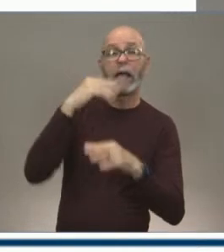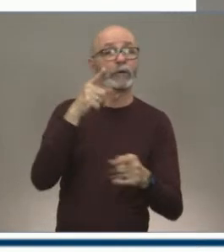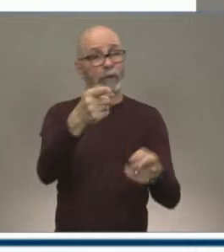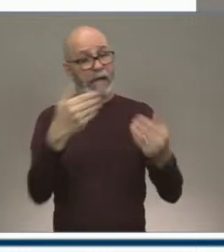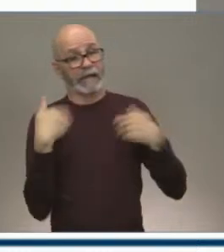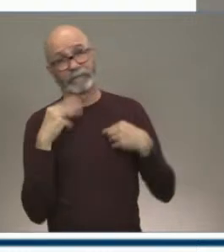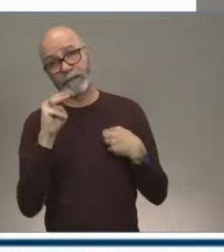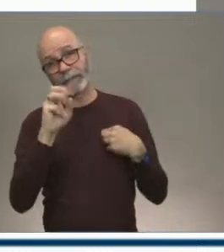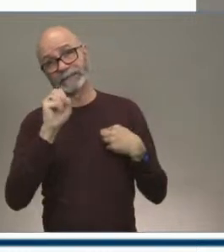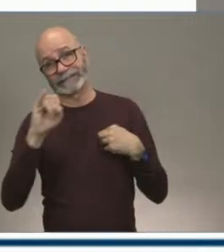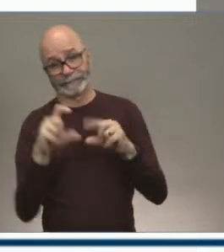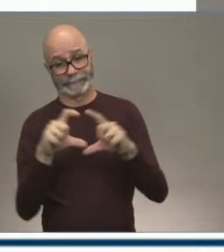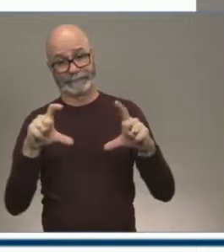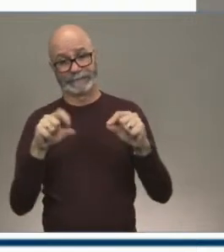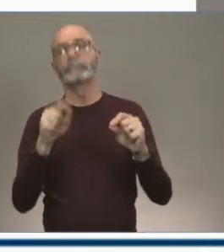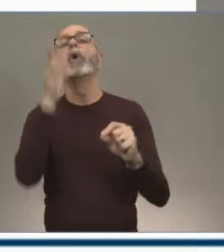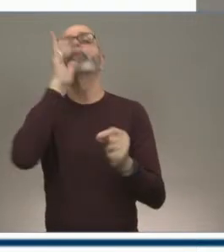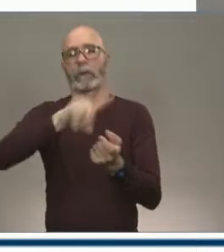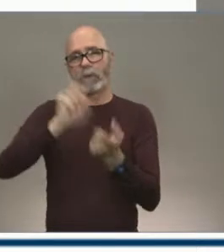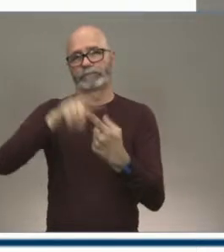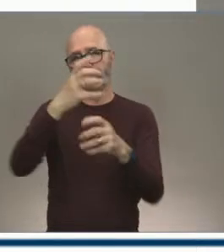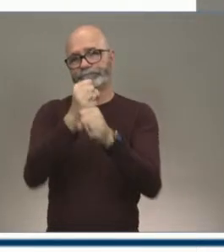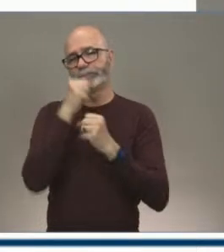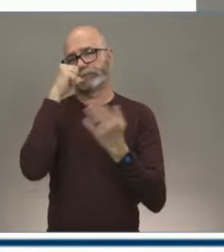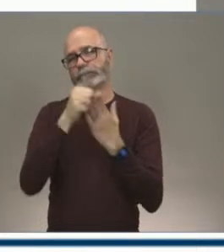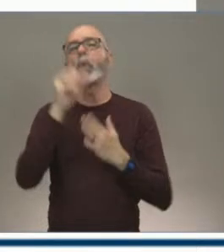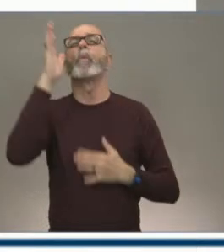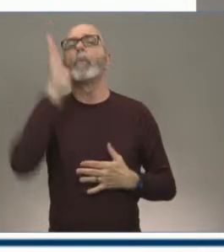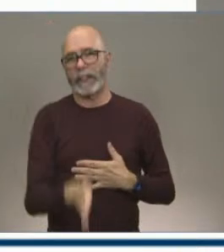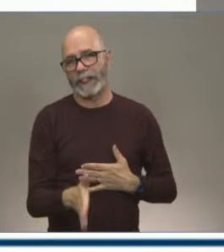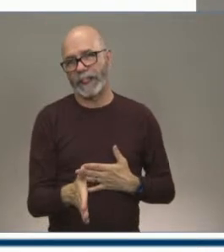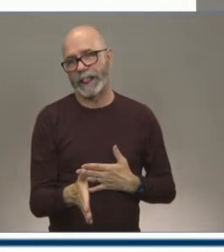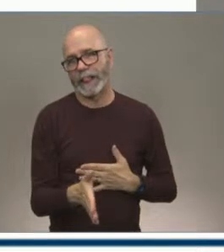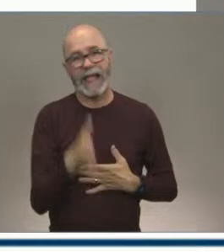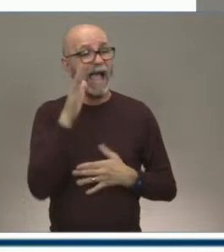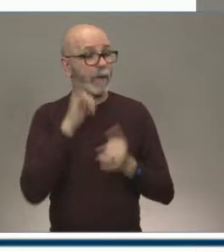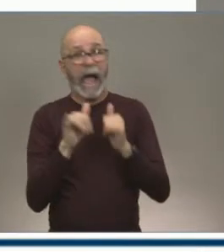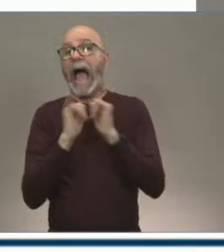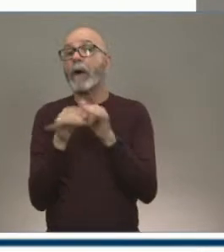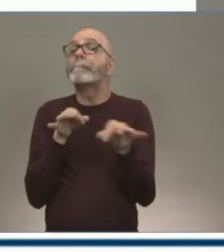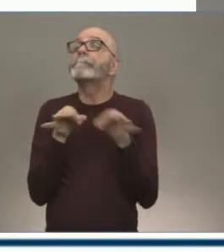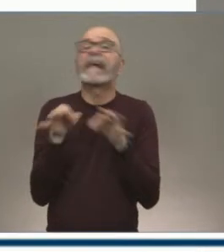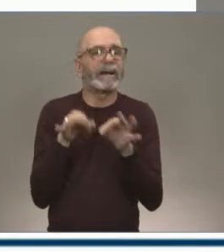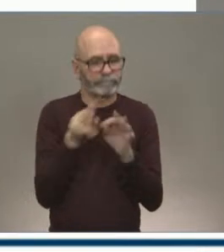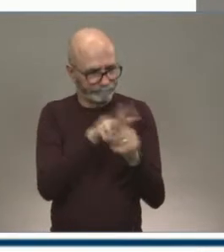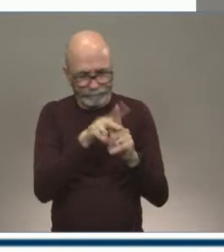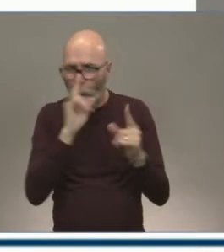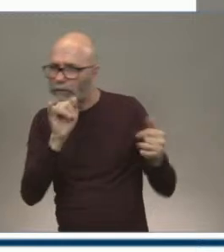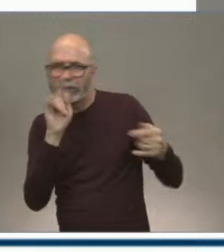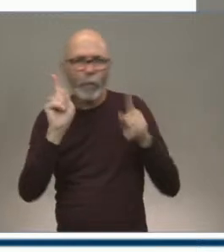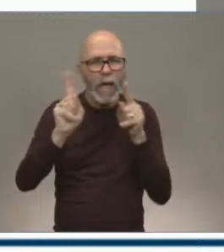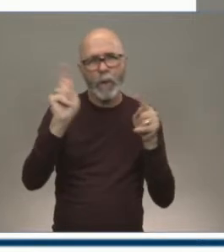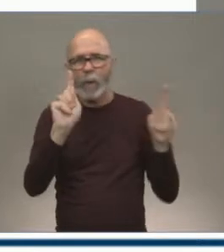will get a letter in the mail with all the details and how you go about booking your appointment.